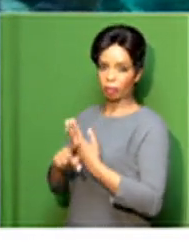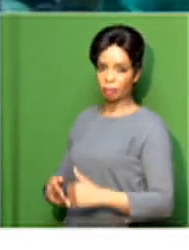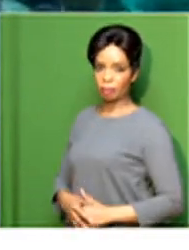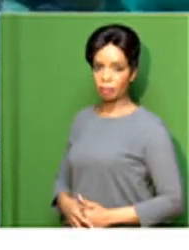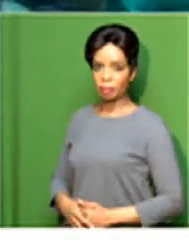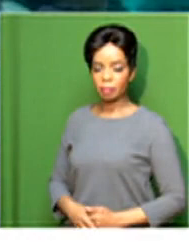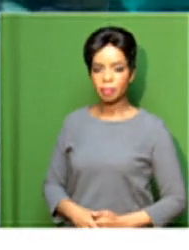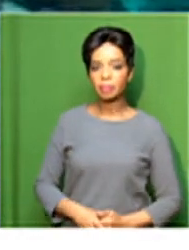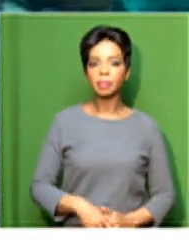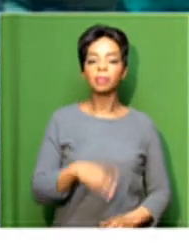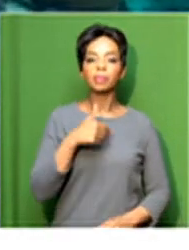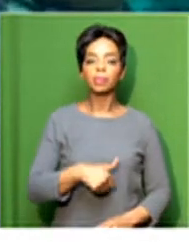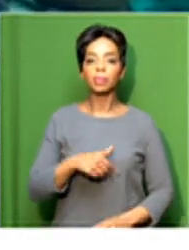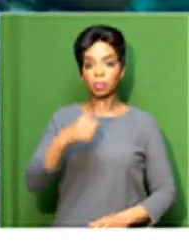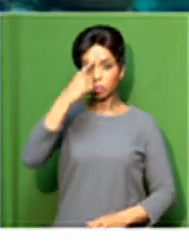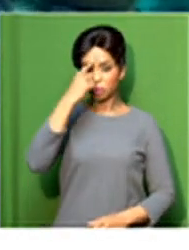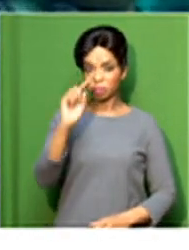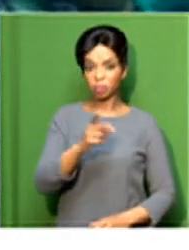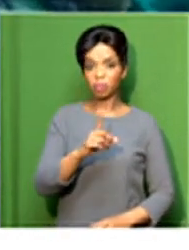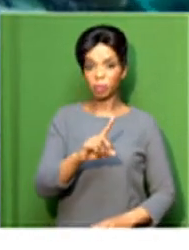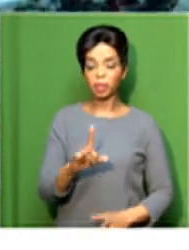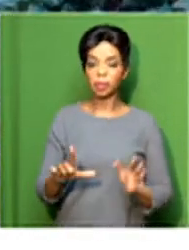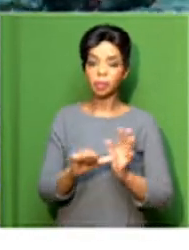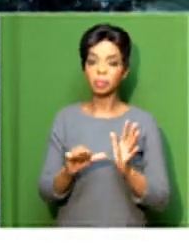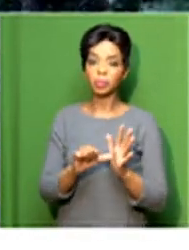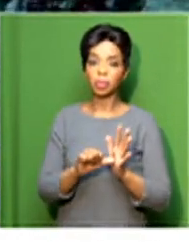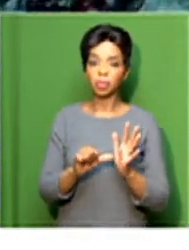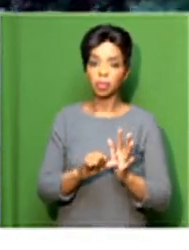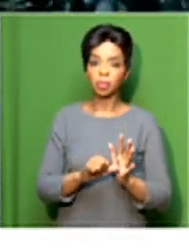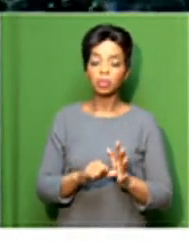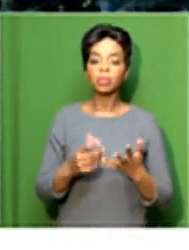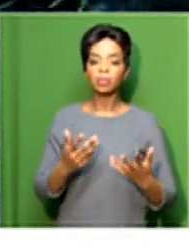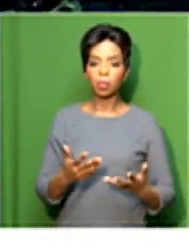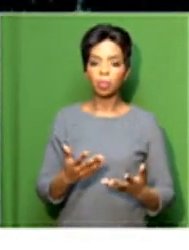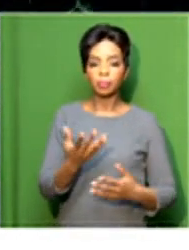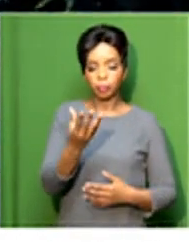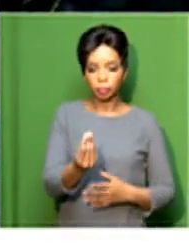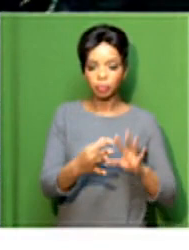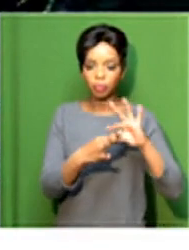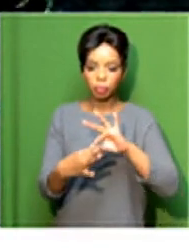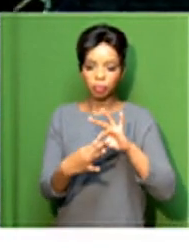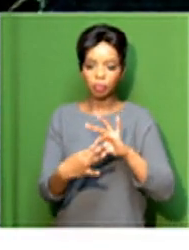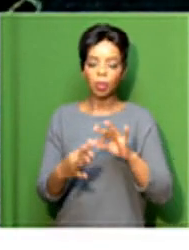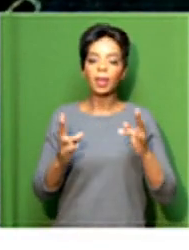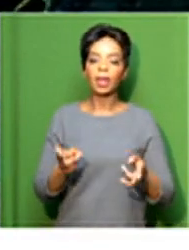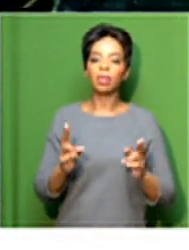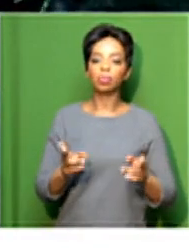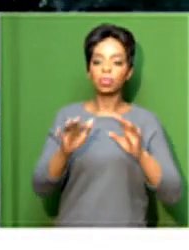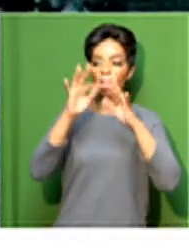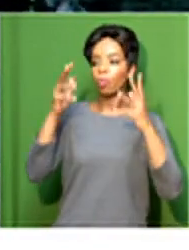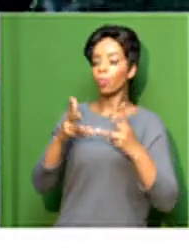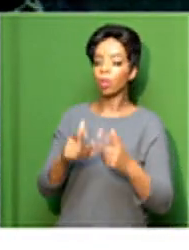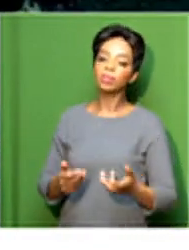I think we really wanted to capture the importance of having a relationship with the natural world and